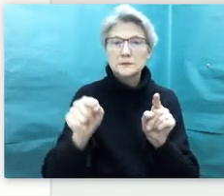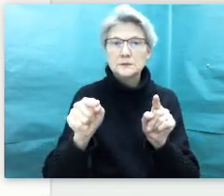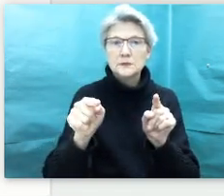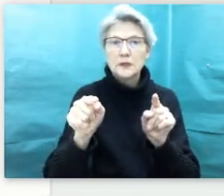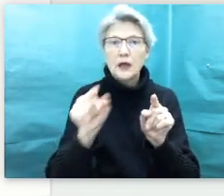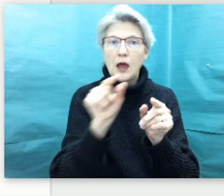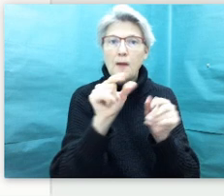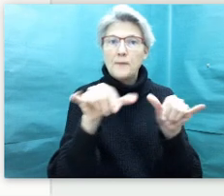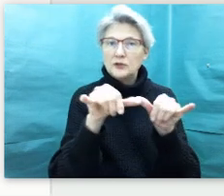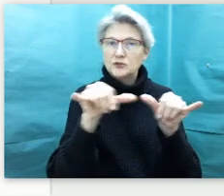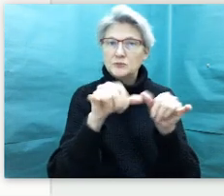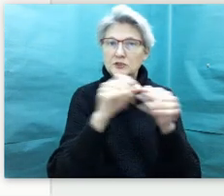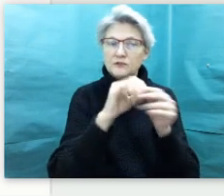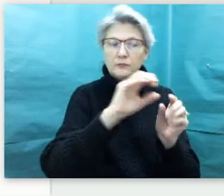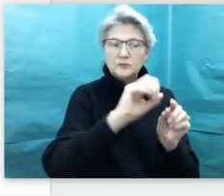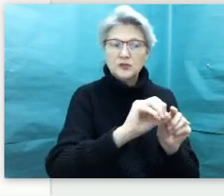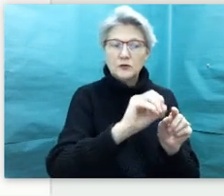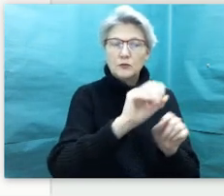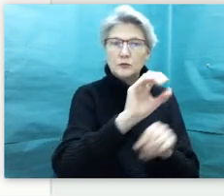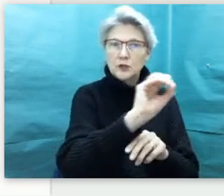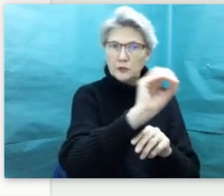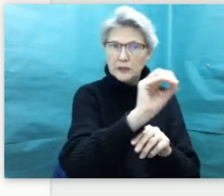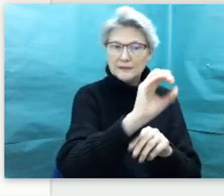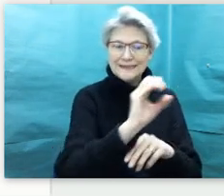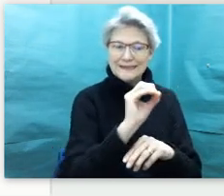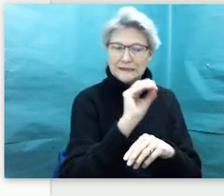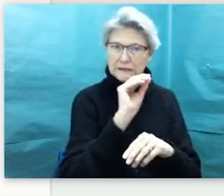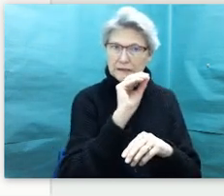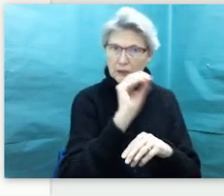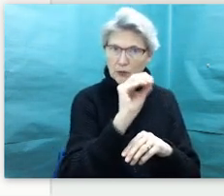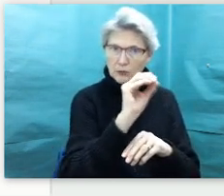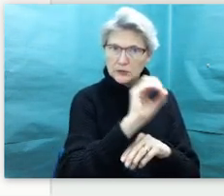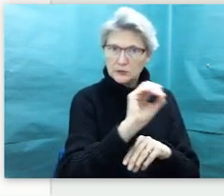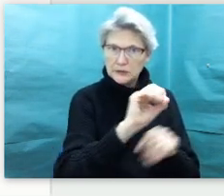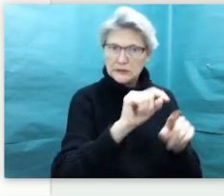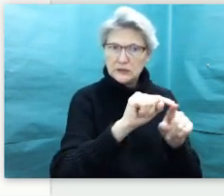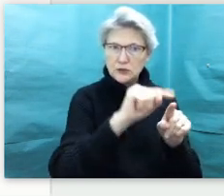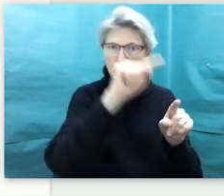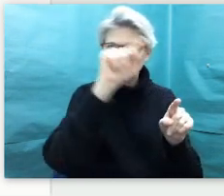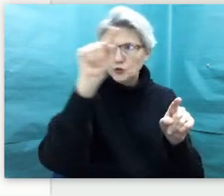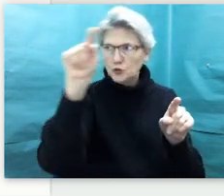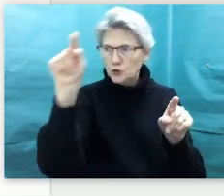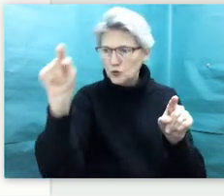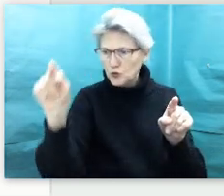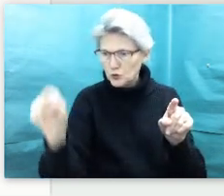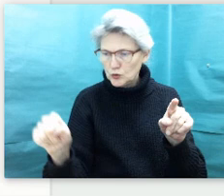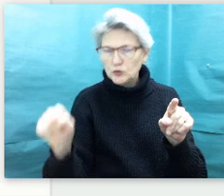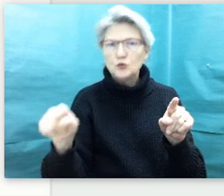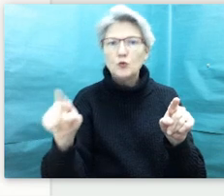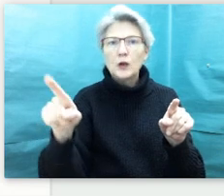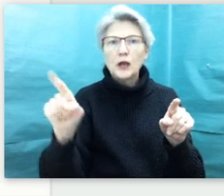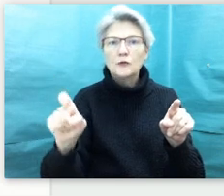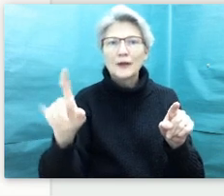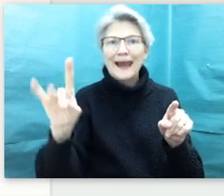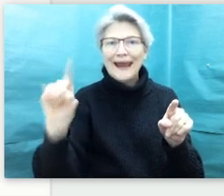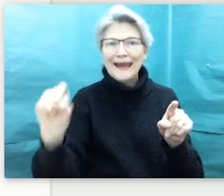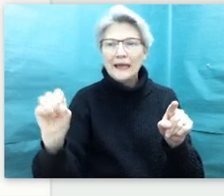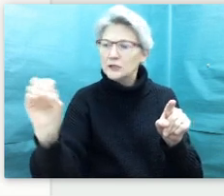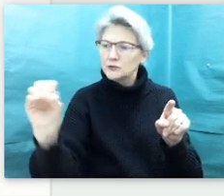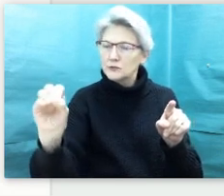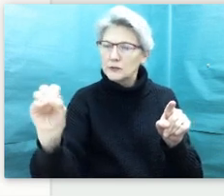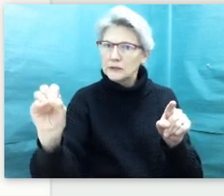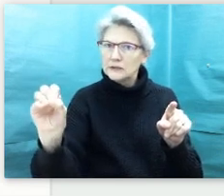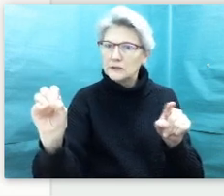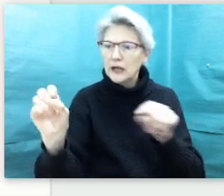to 180 degrees, and is used to measure the size of an angle. A protractor has